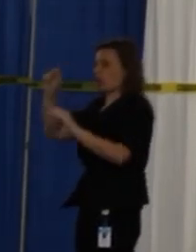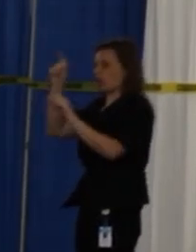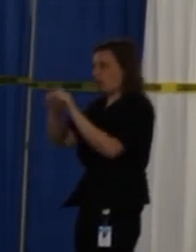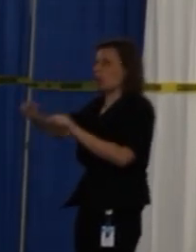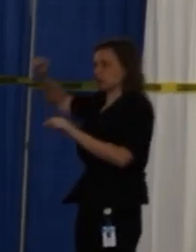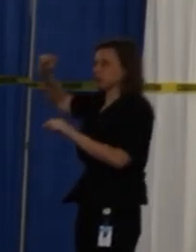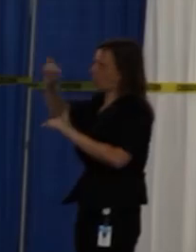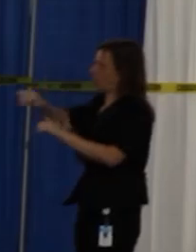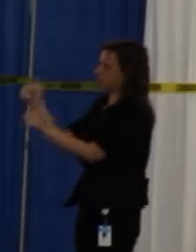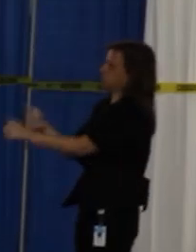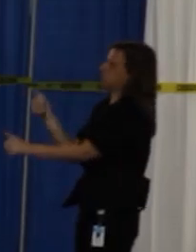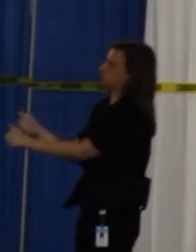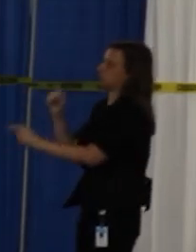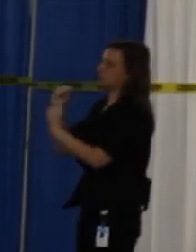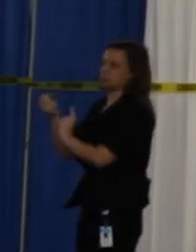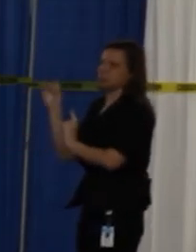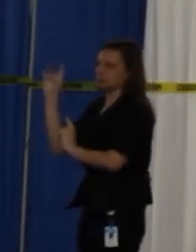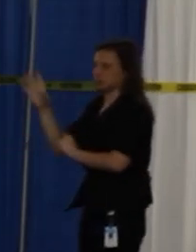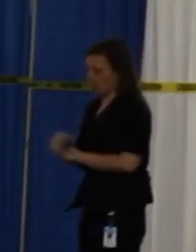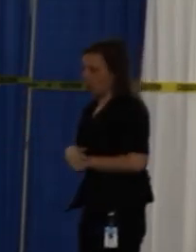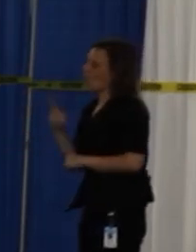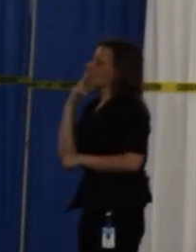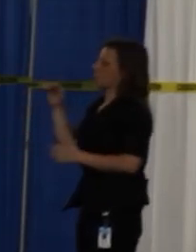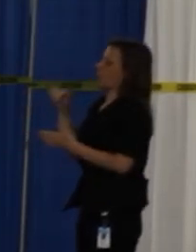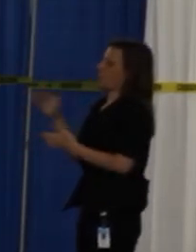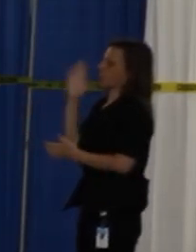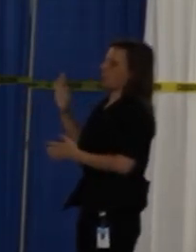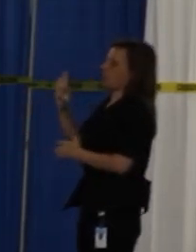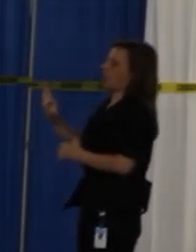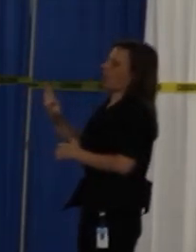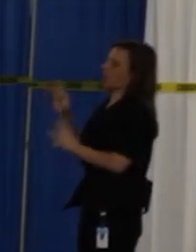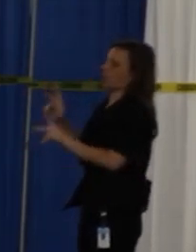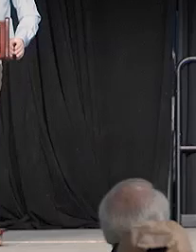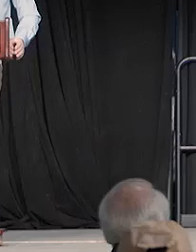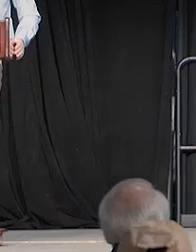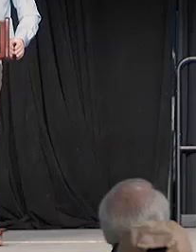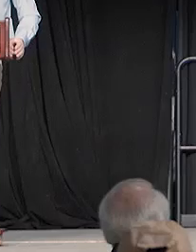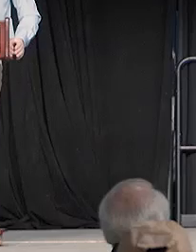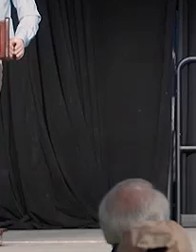a dangerous situation. And we saw that with the 9 fatalities there near the Tampa Bay region.